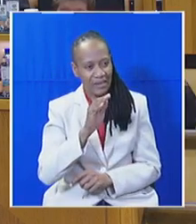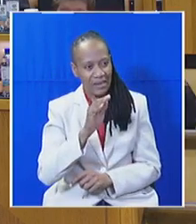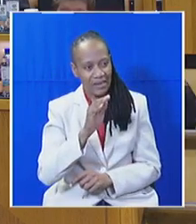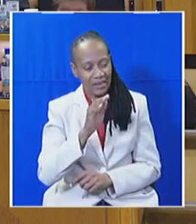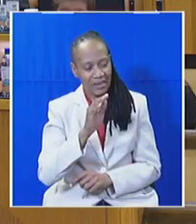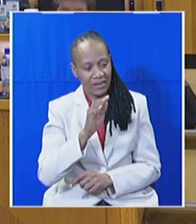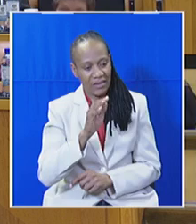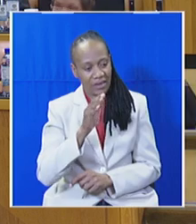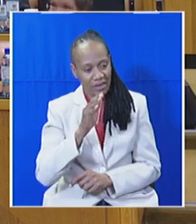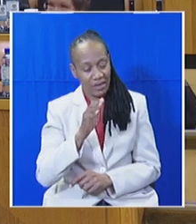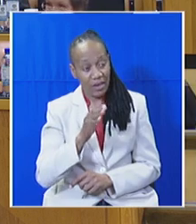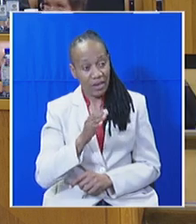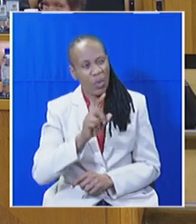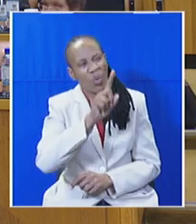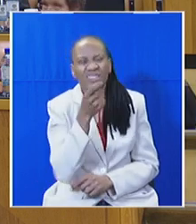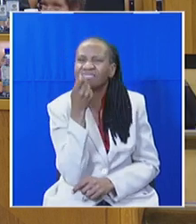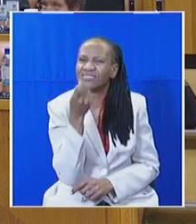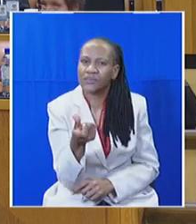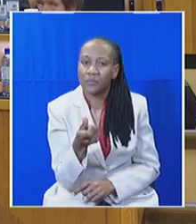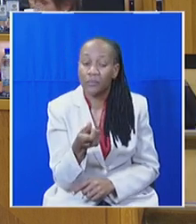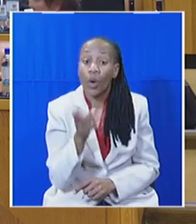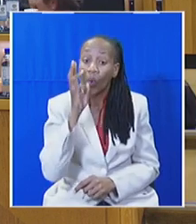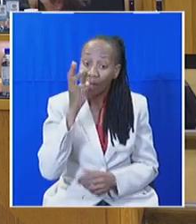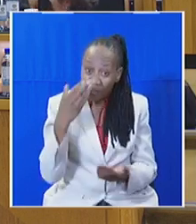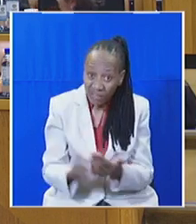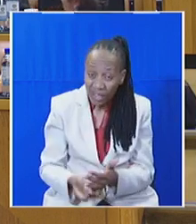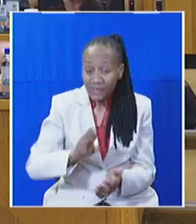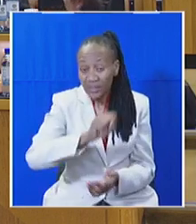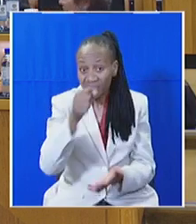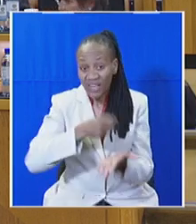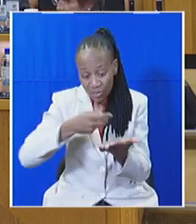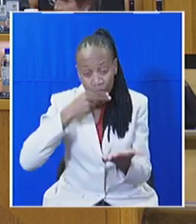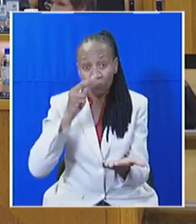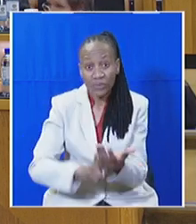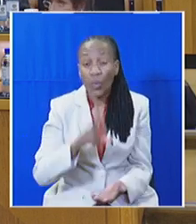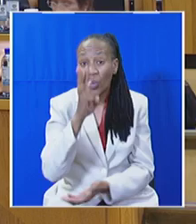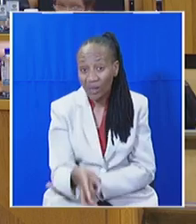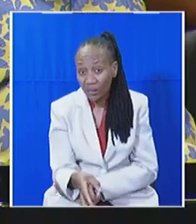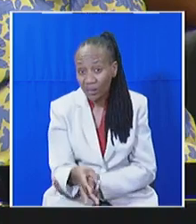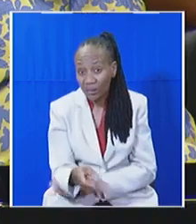commitment. Will we sign? Can he answer that question?